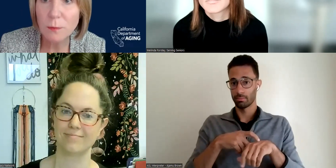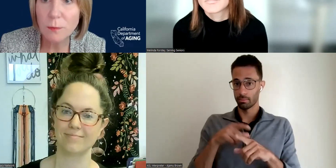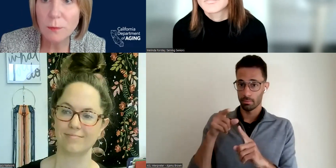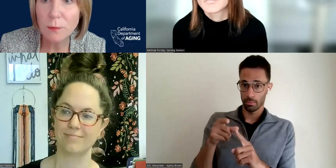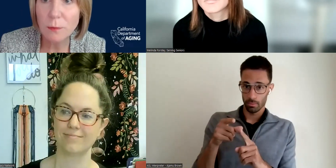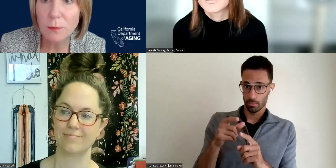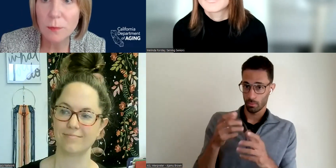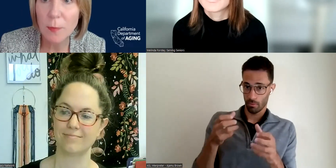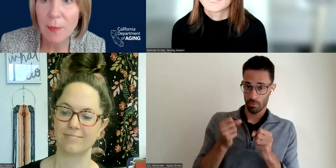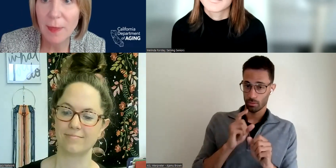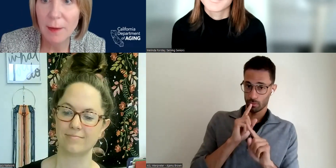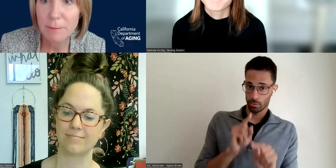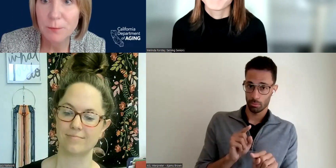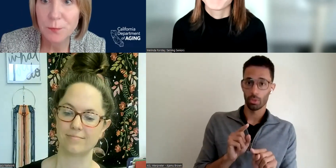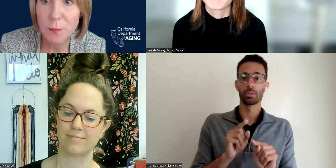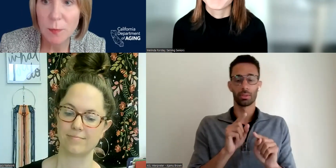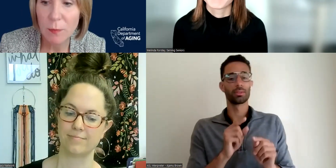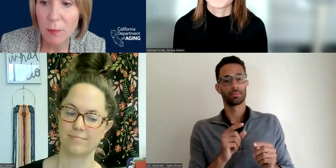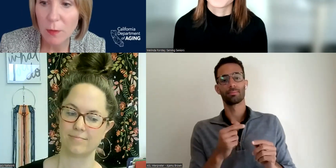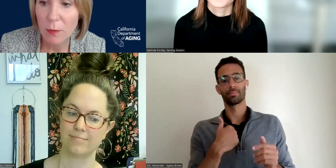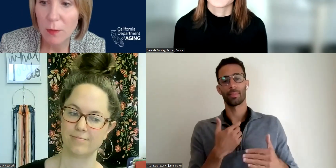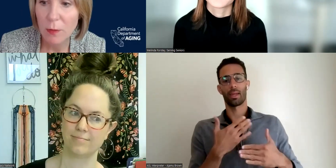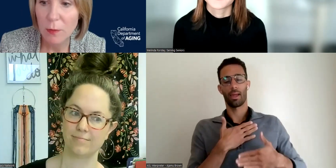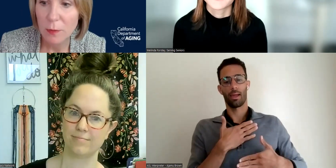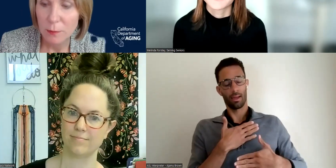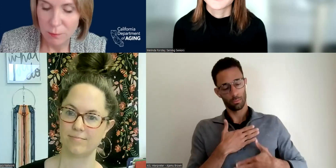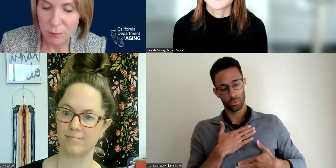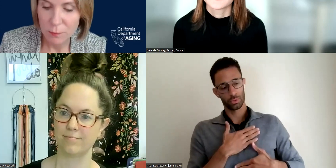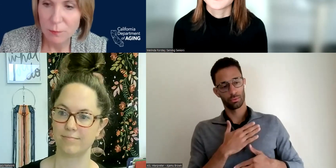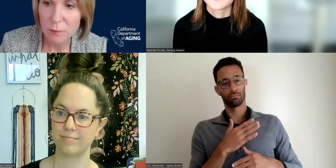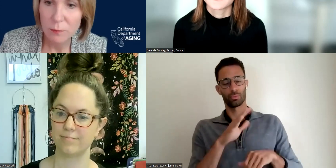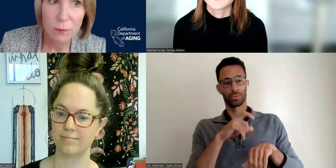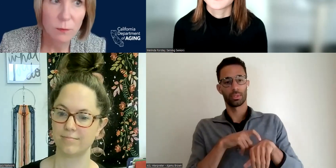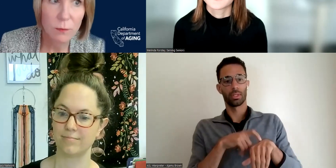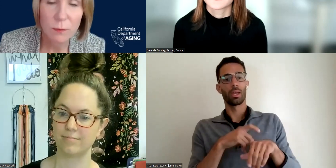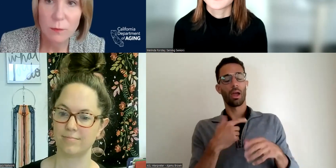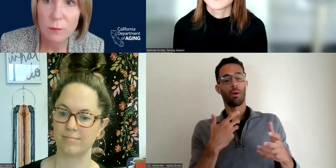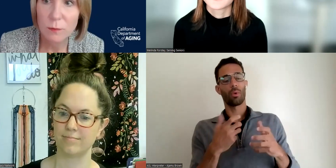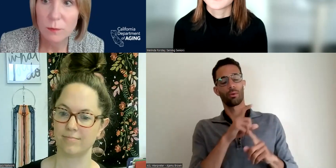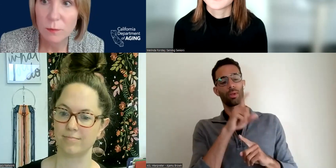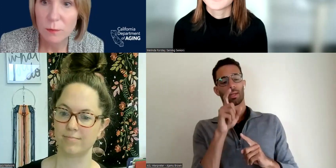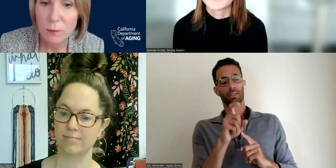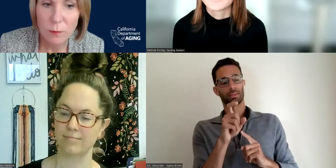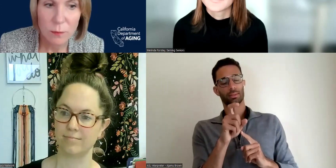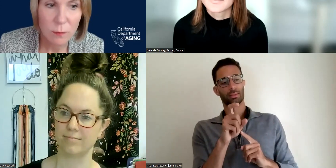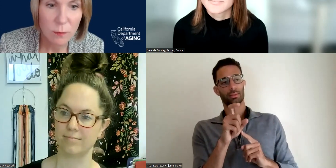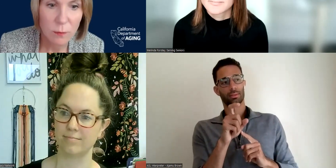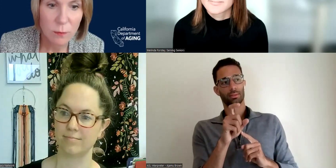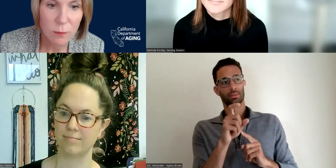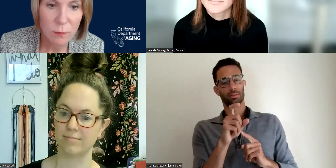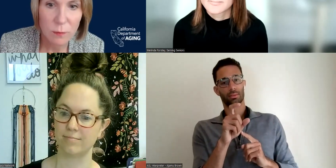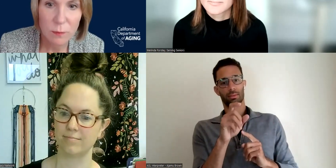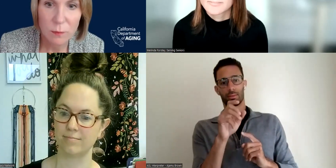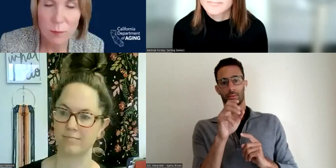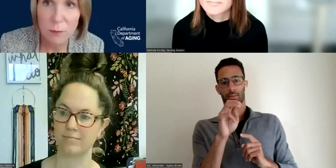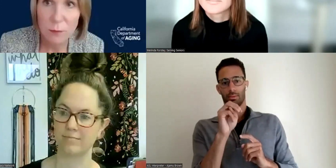I'll be really quick, and I really appreciate this. I also wanted to ask about when sheltering